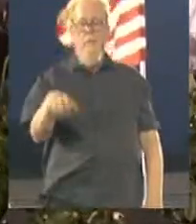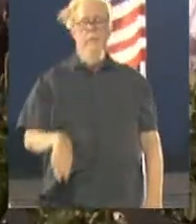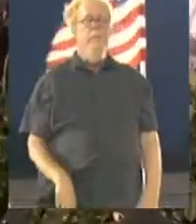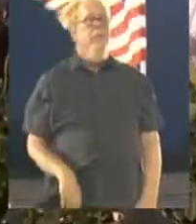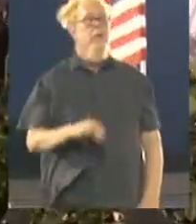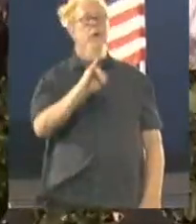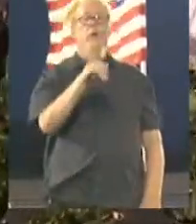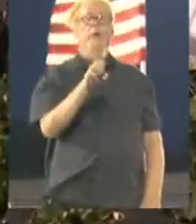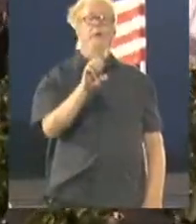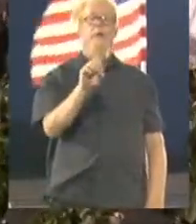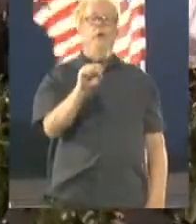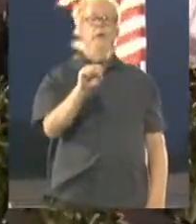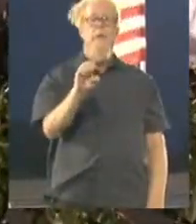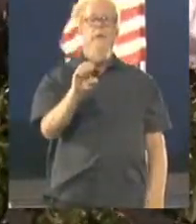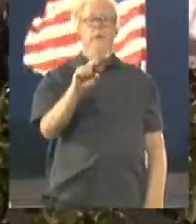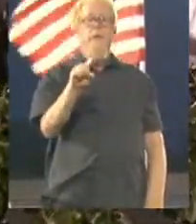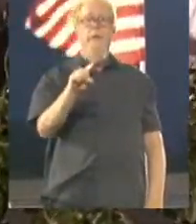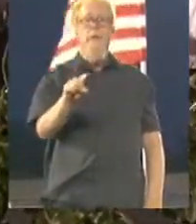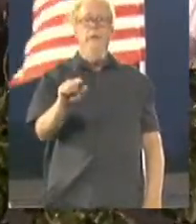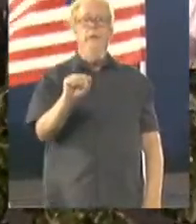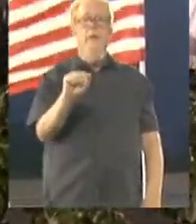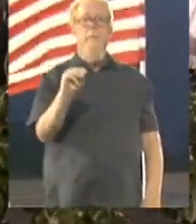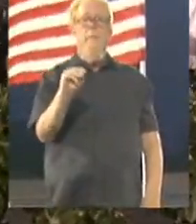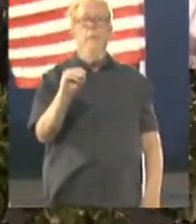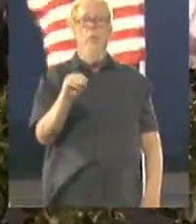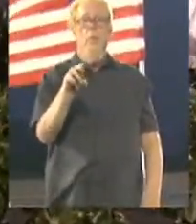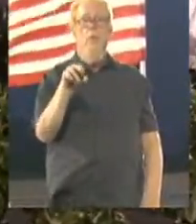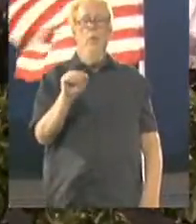Zamora will be attending University of Texas at San Antonio.